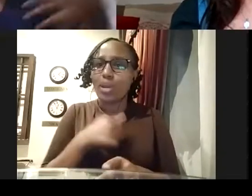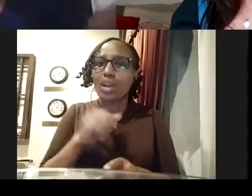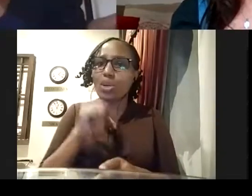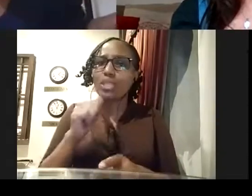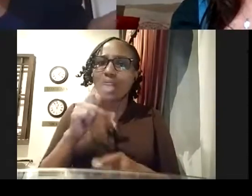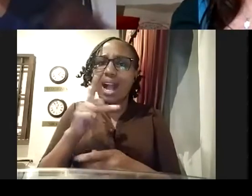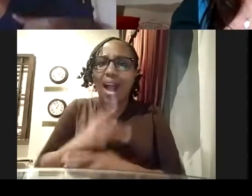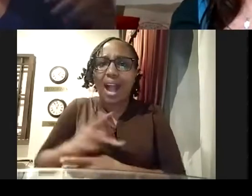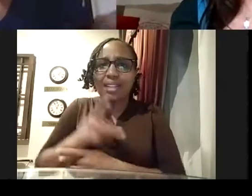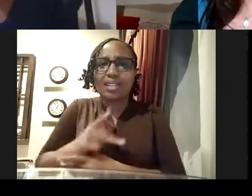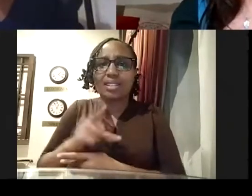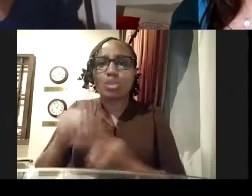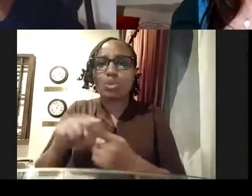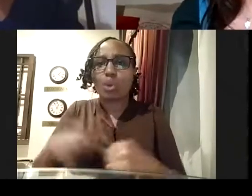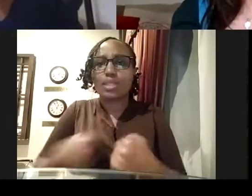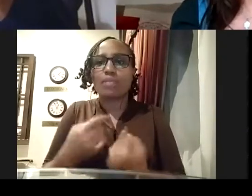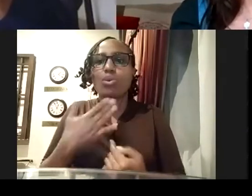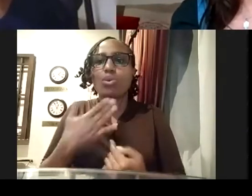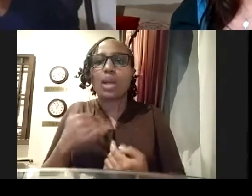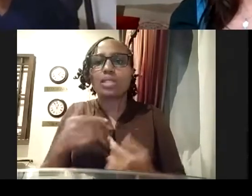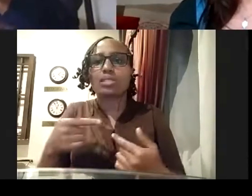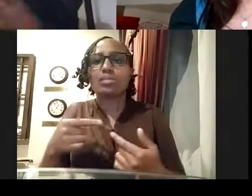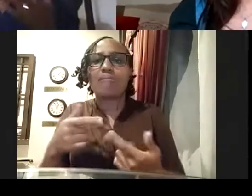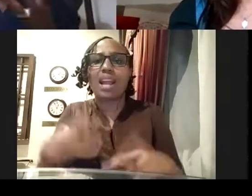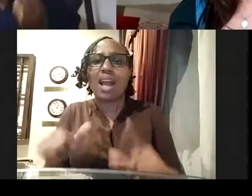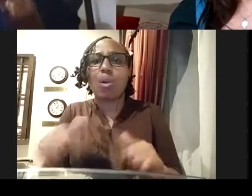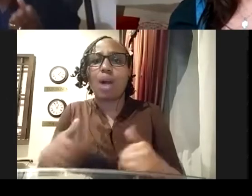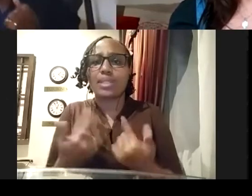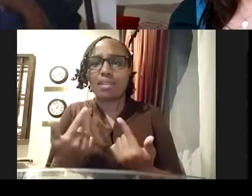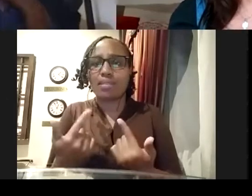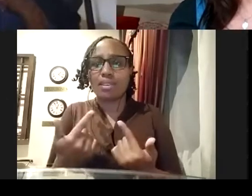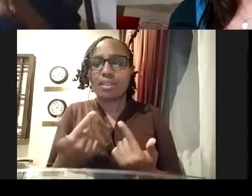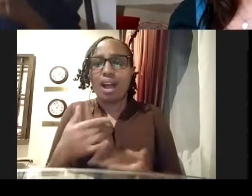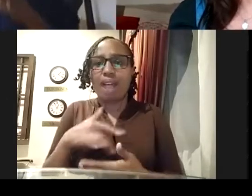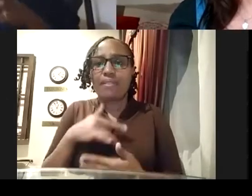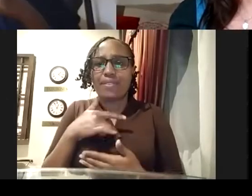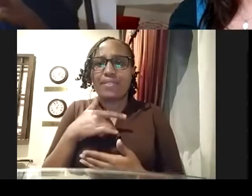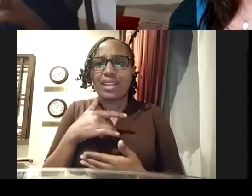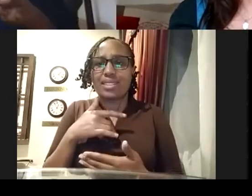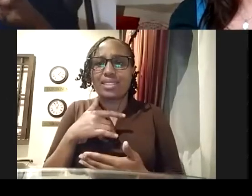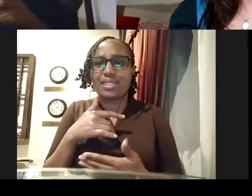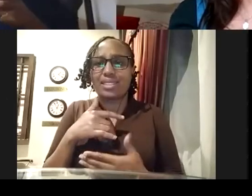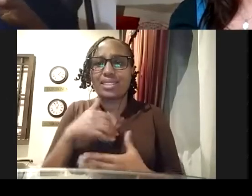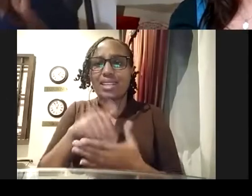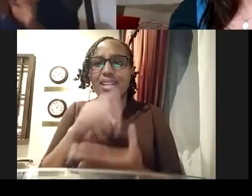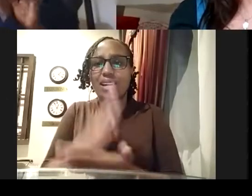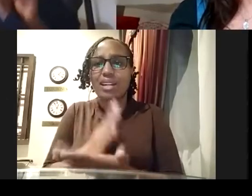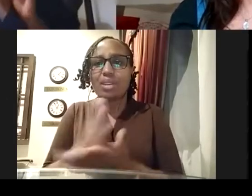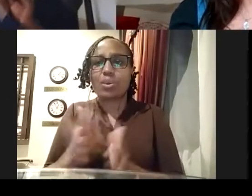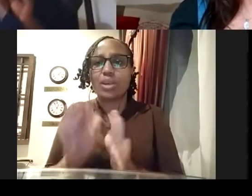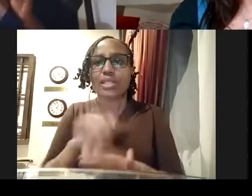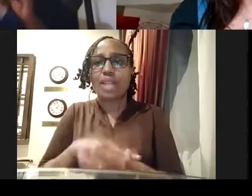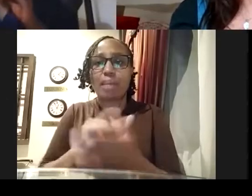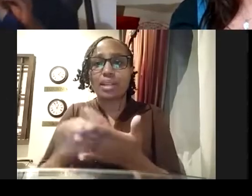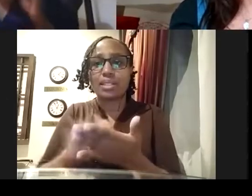of like depth we give we allow ourselves. Right. And I felt that in a real way when I was writing Kavata, because I knew that